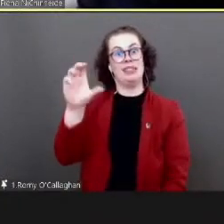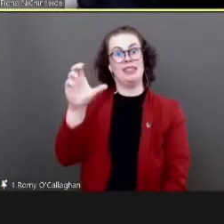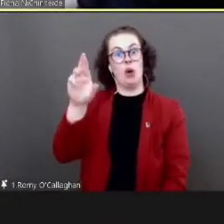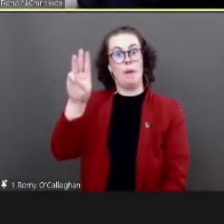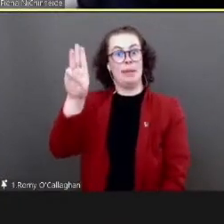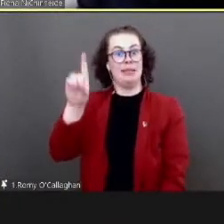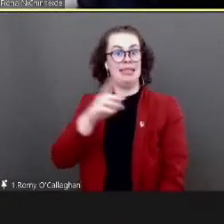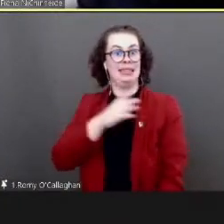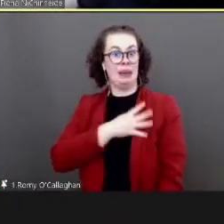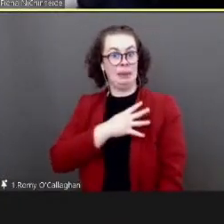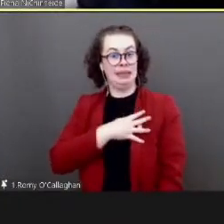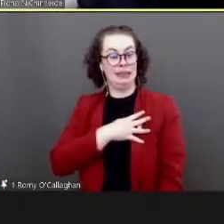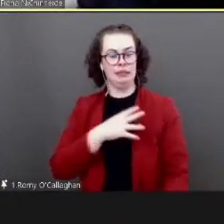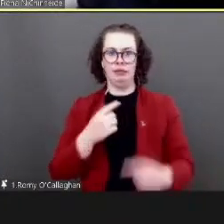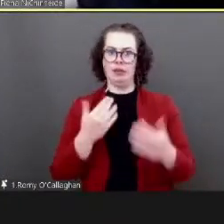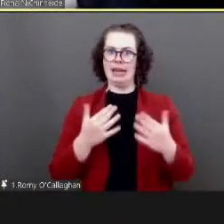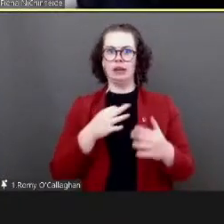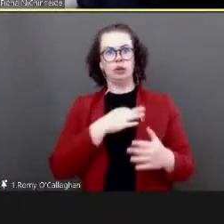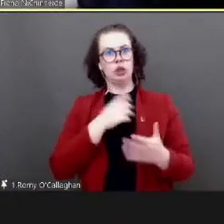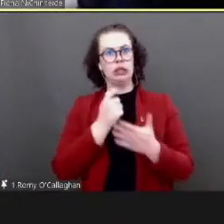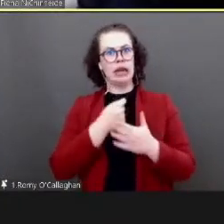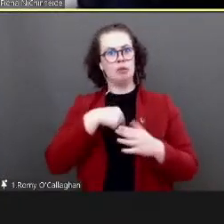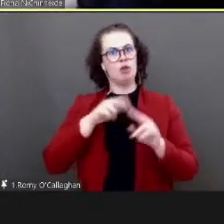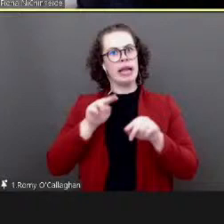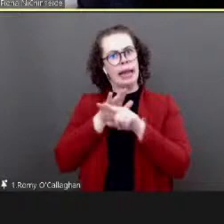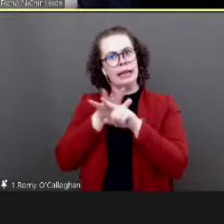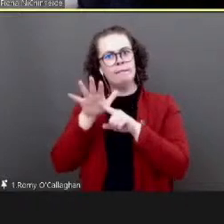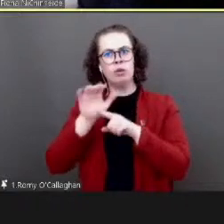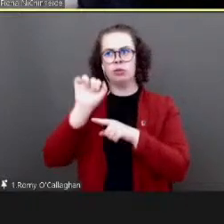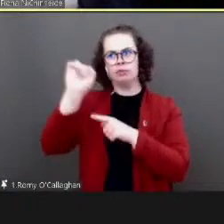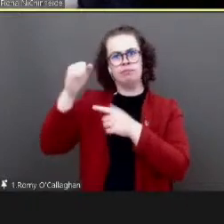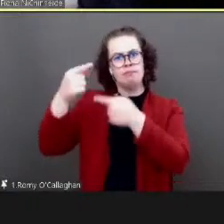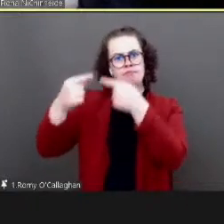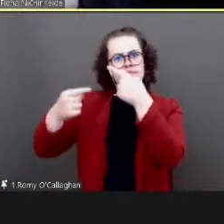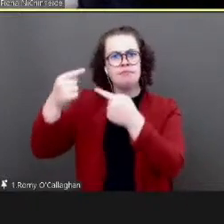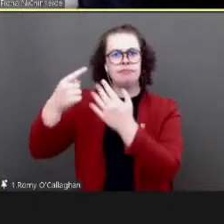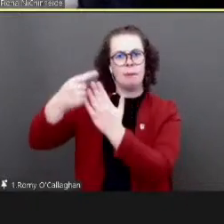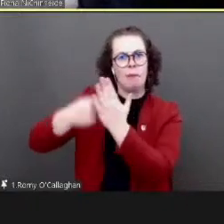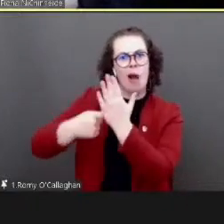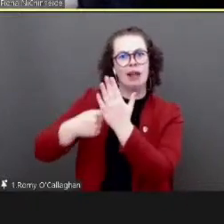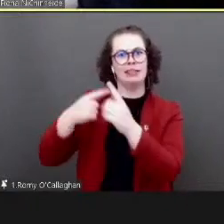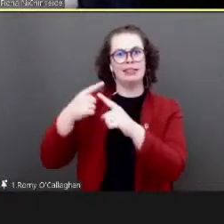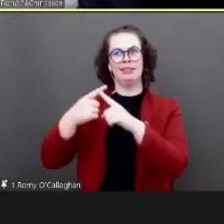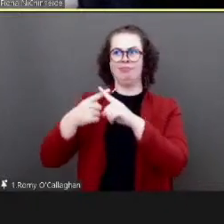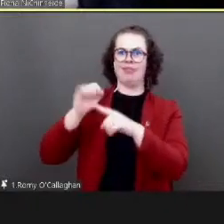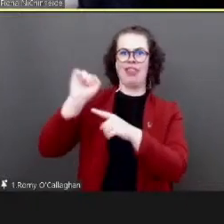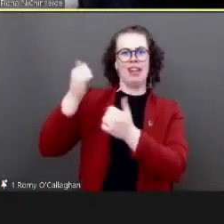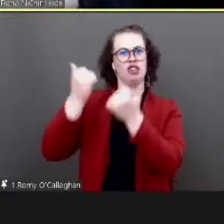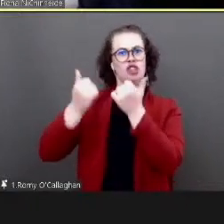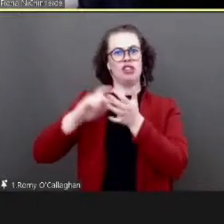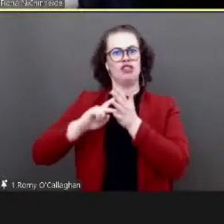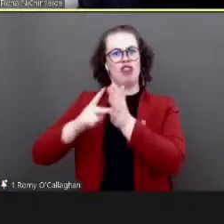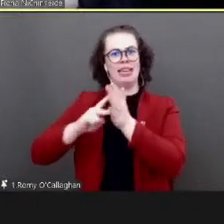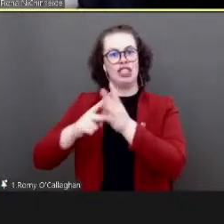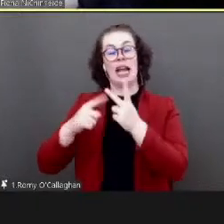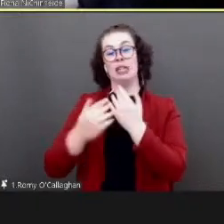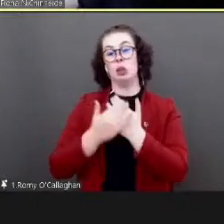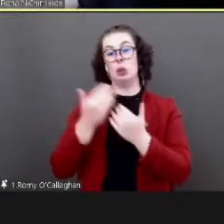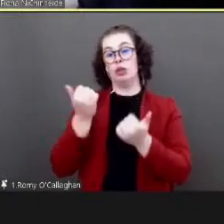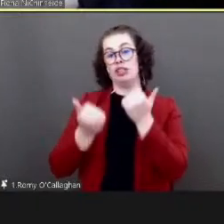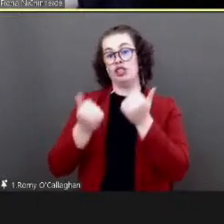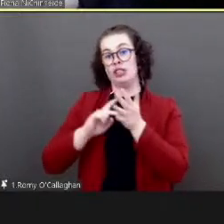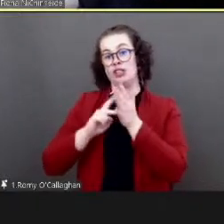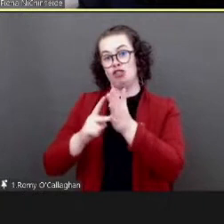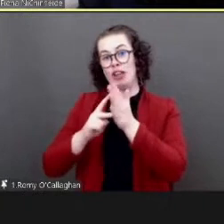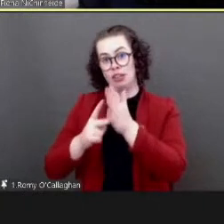to positively influence policy in terms of the criminal justice sectoral strategy and also the youth justice strategy, along